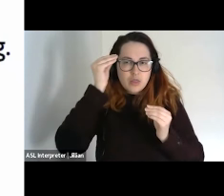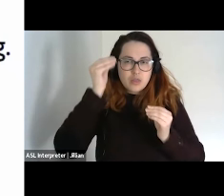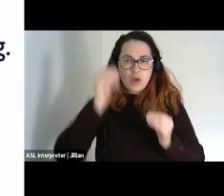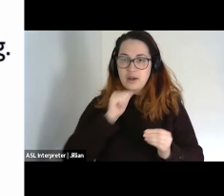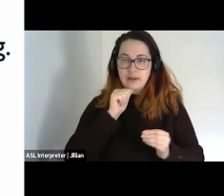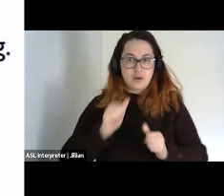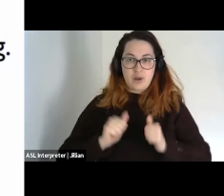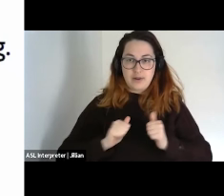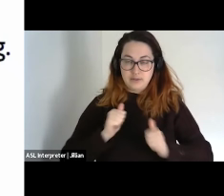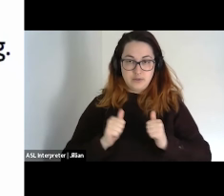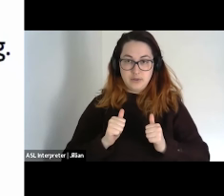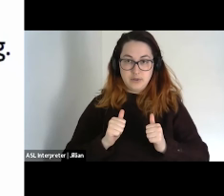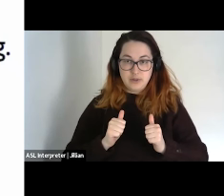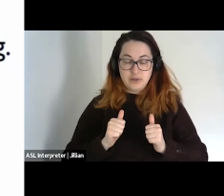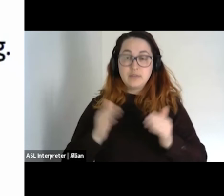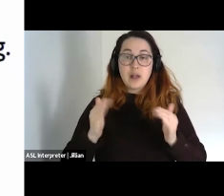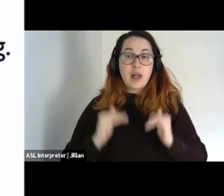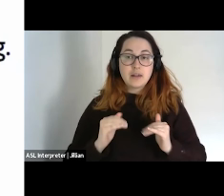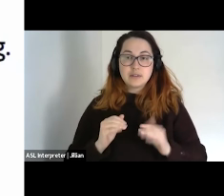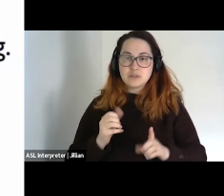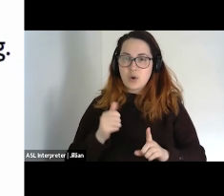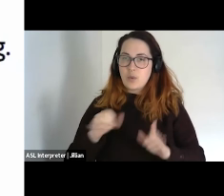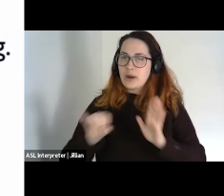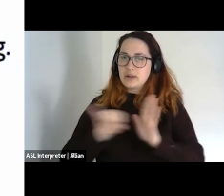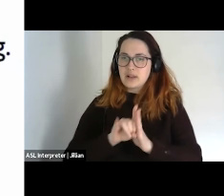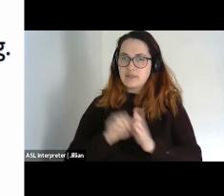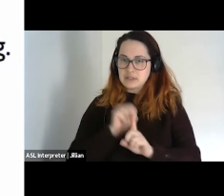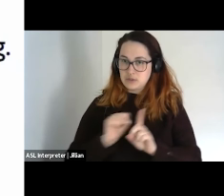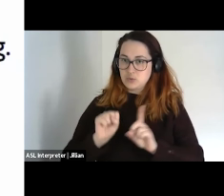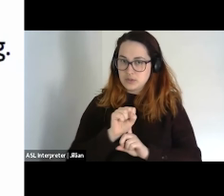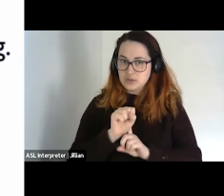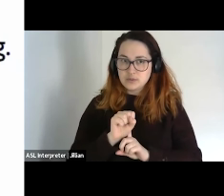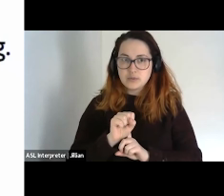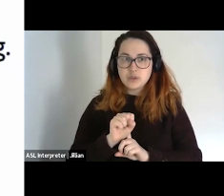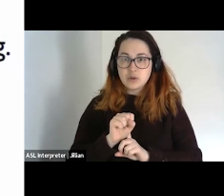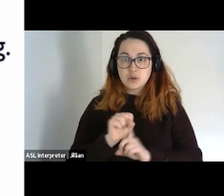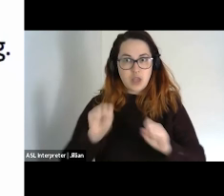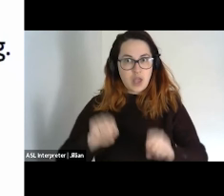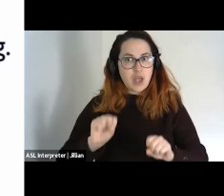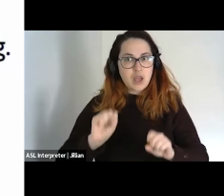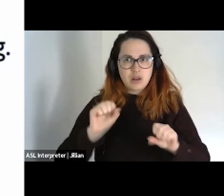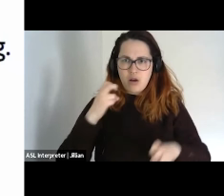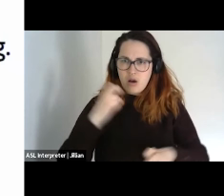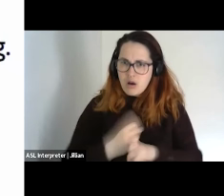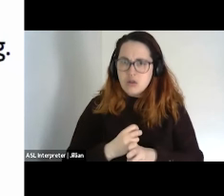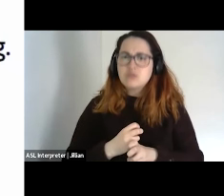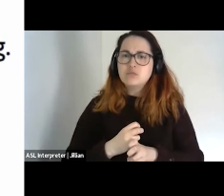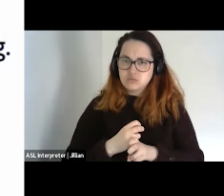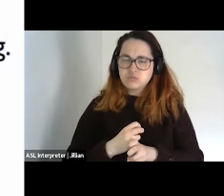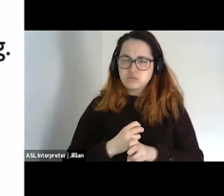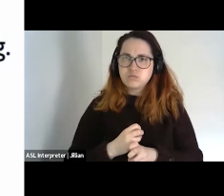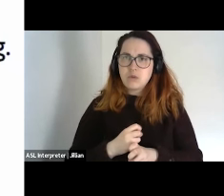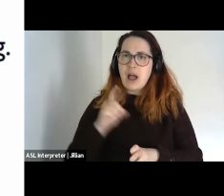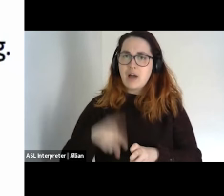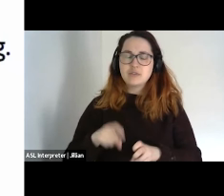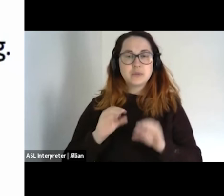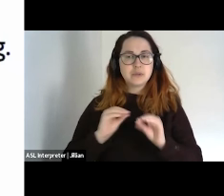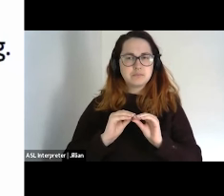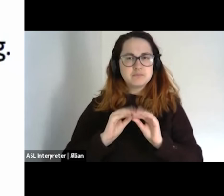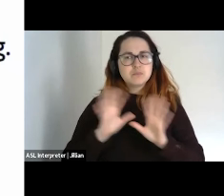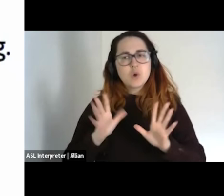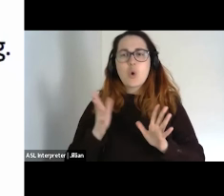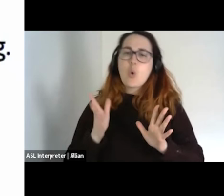to identify the situation. Okay, so this is actually pretty tough. We need to be very articulate or be very